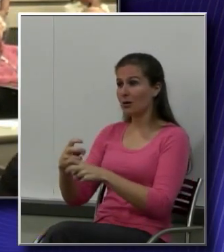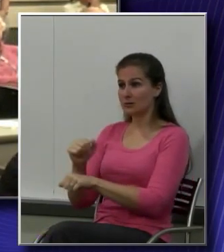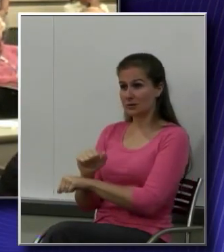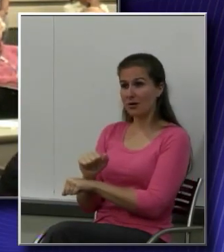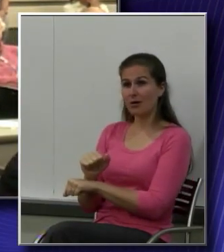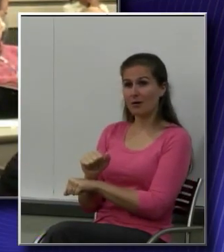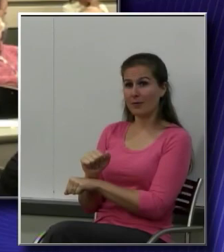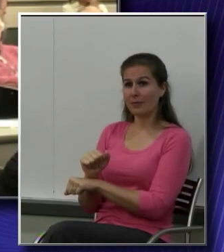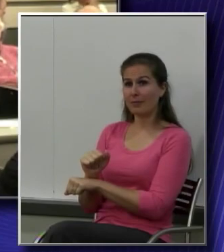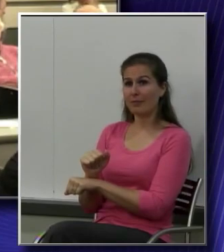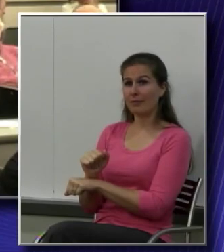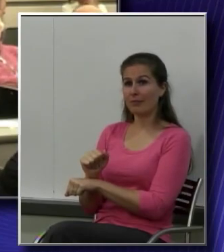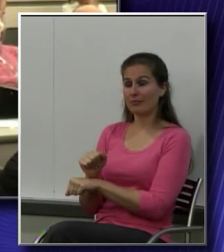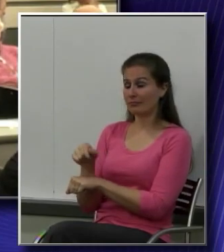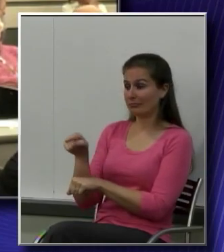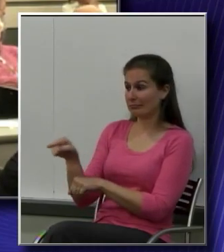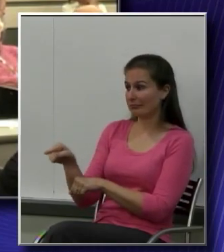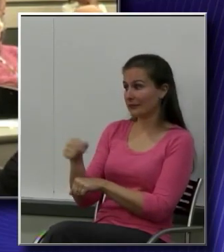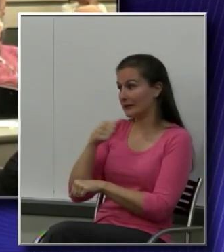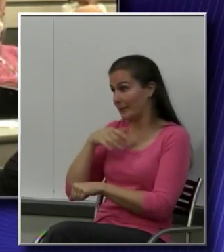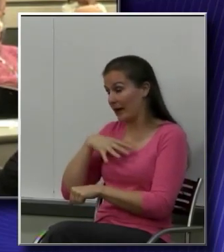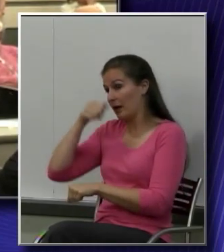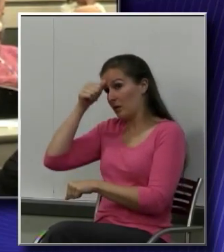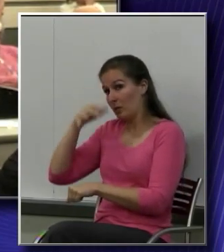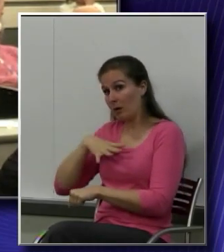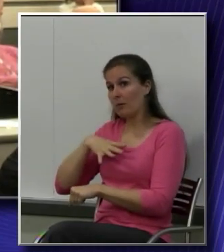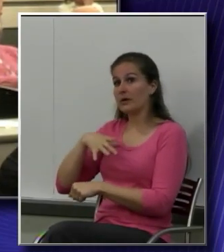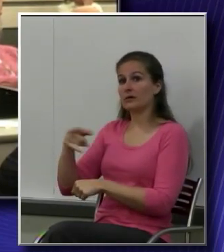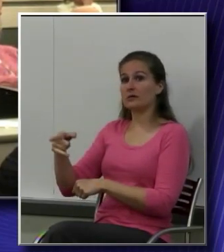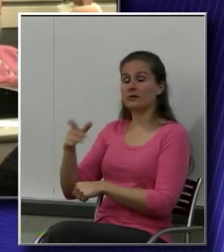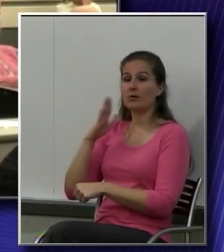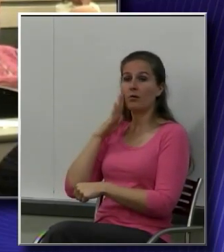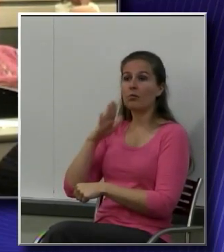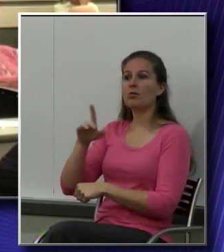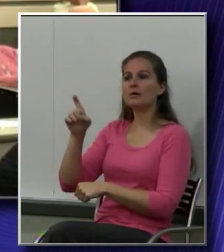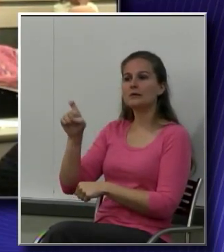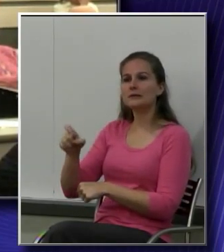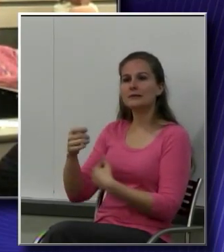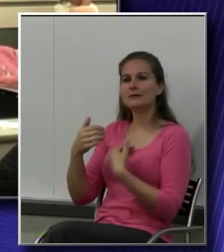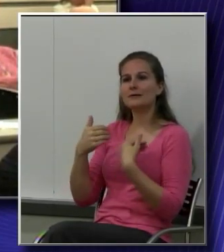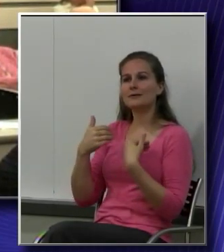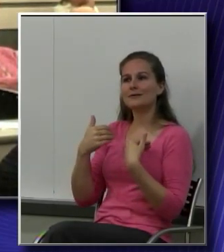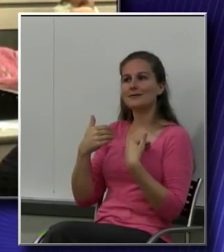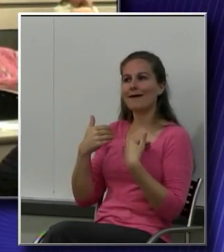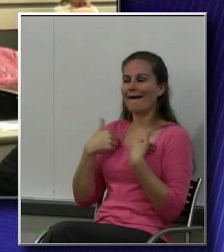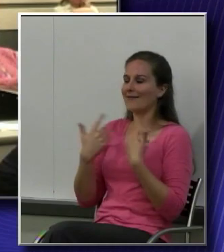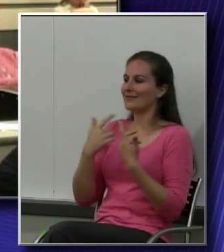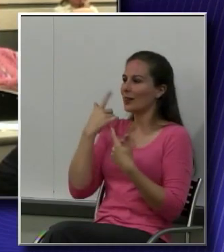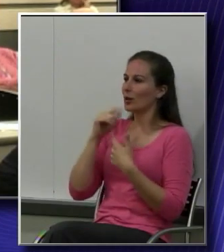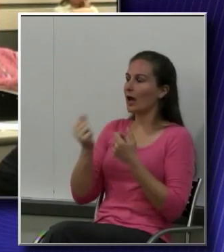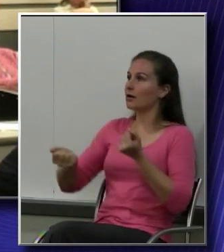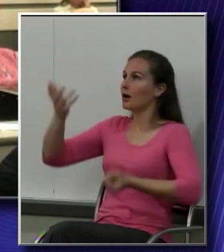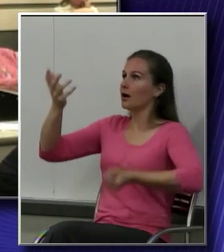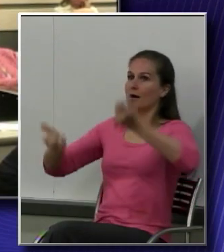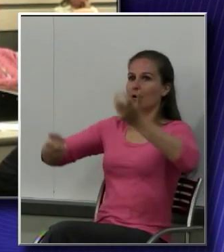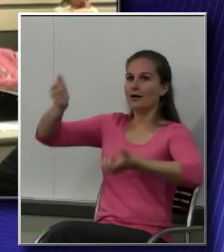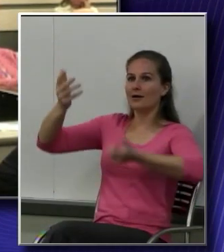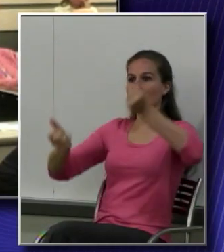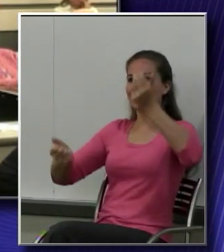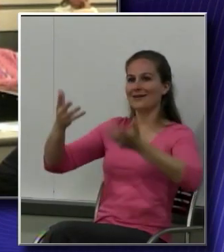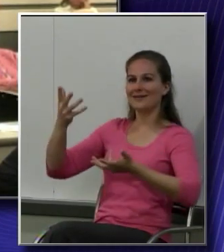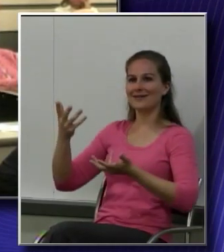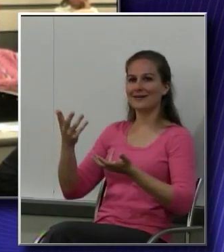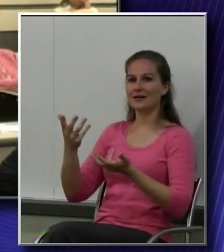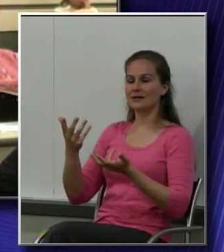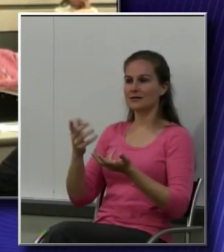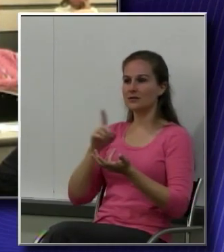because he or she will have to have the best juggling act that they can find in